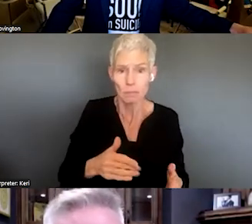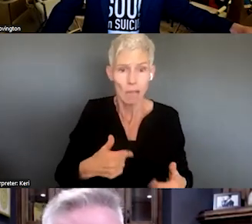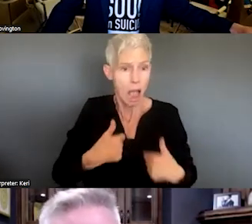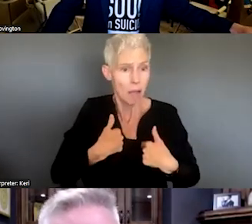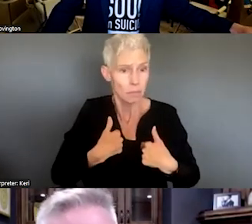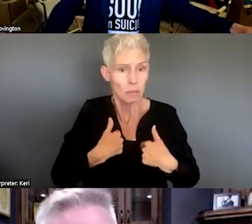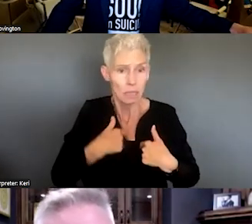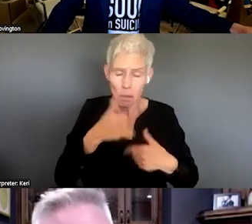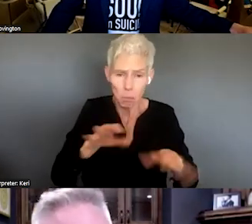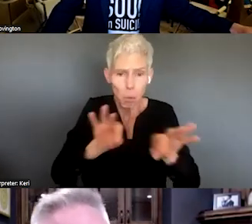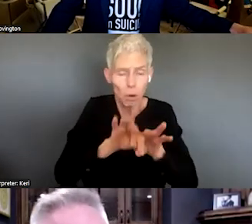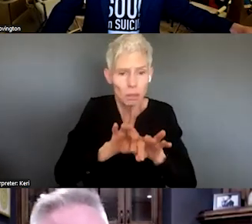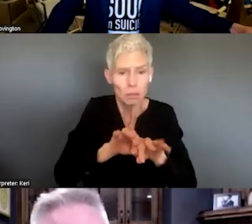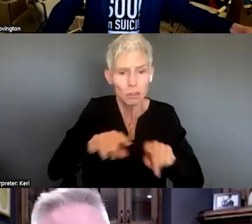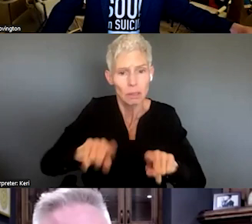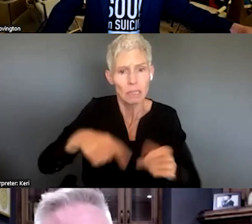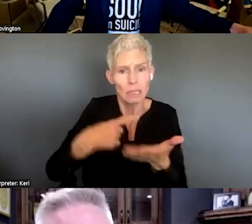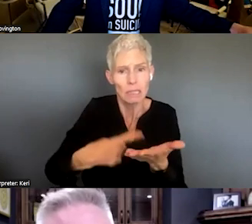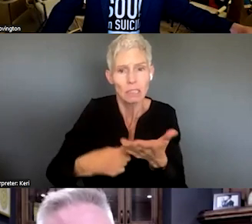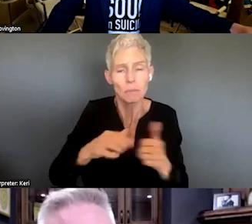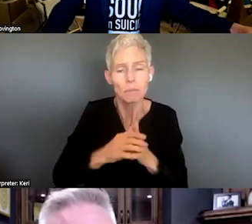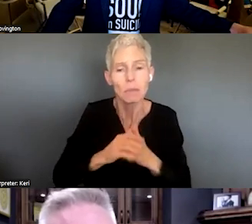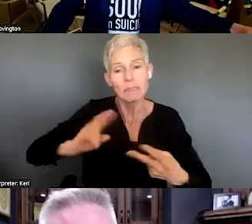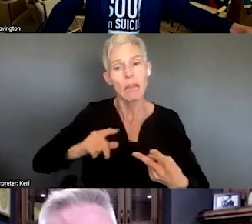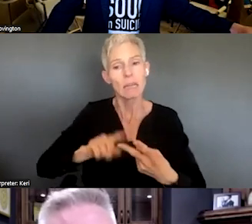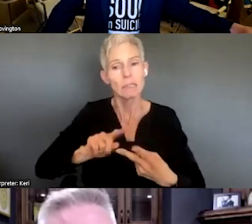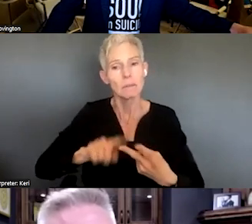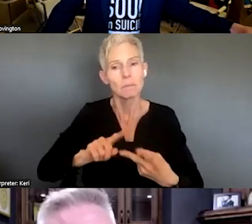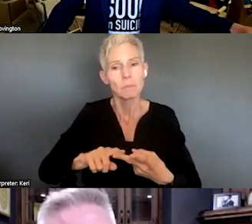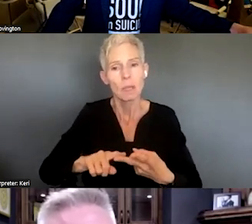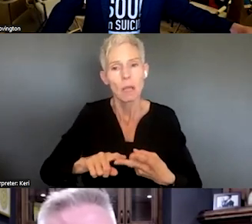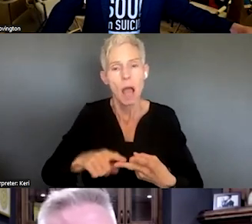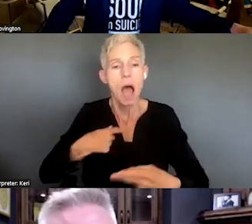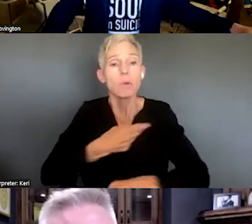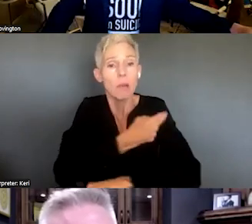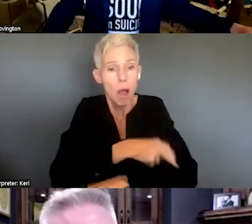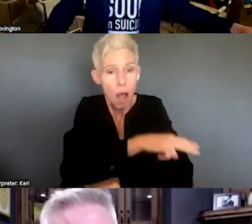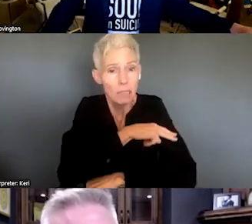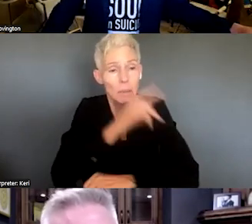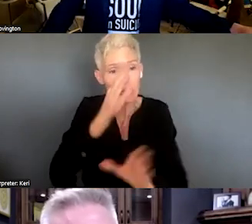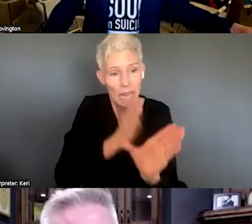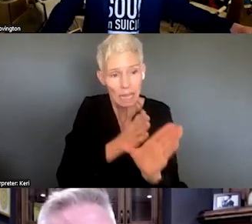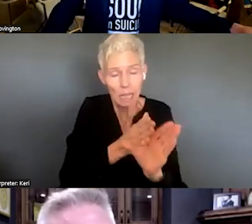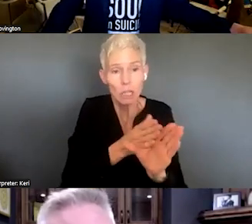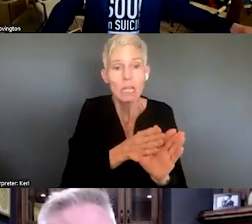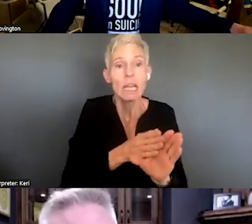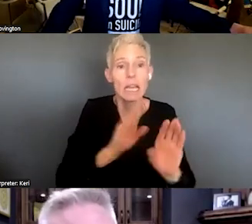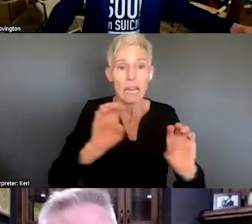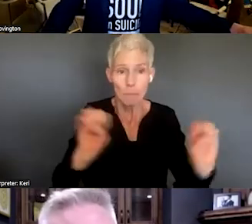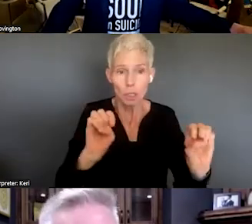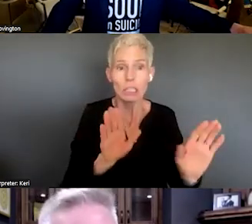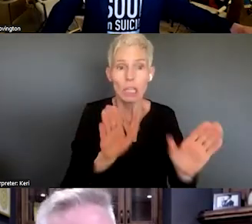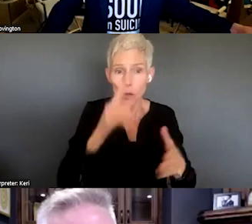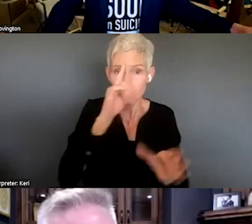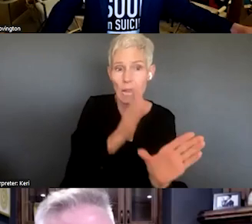that matters in this discussion. Secondly, I was a hospital psychiatrist, an emergency room psychiatrist. So